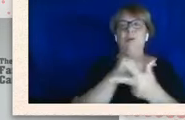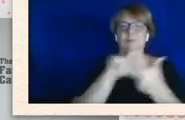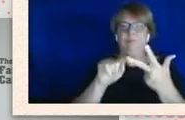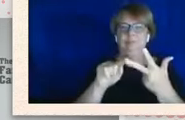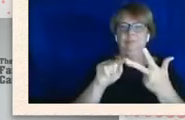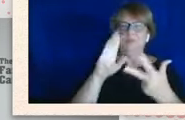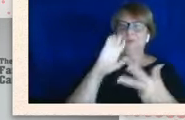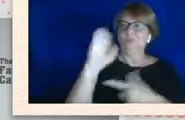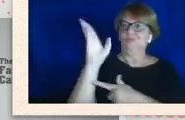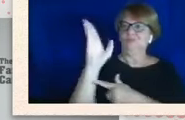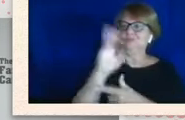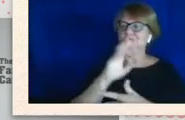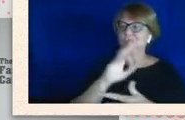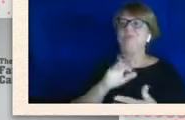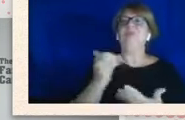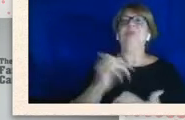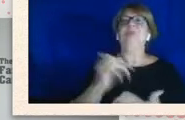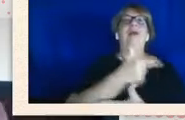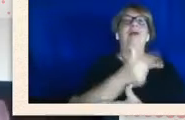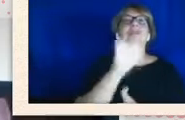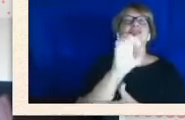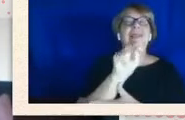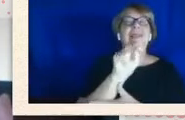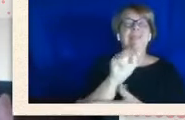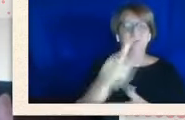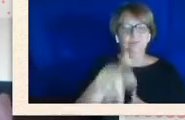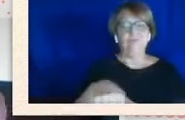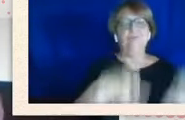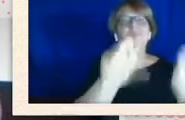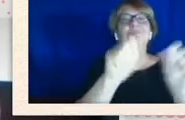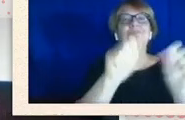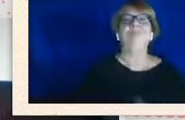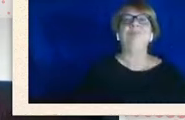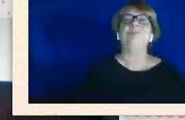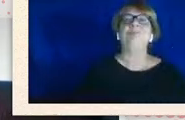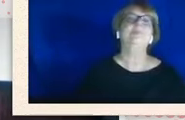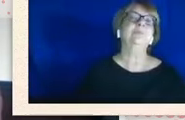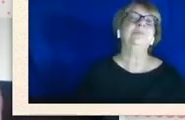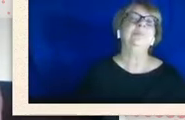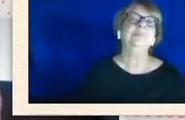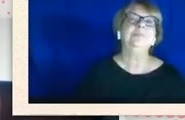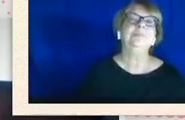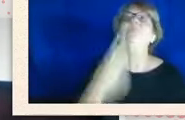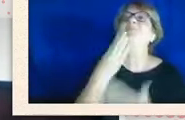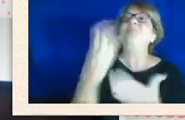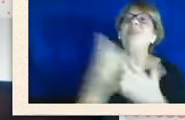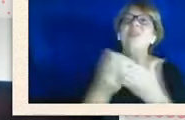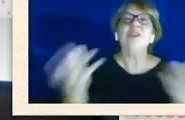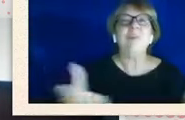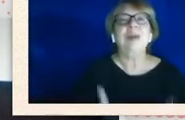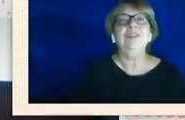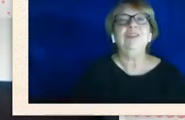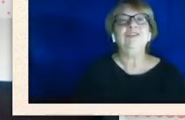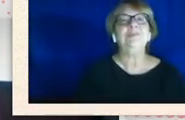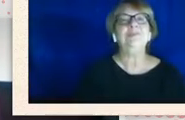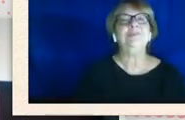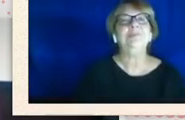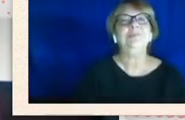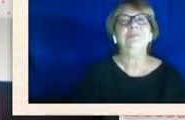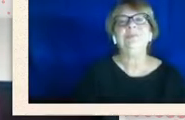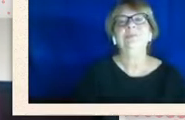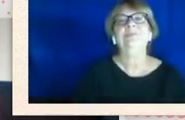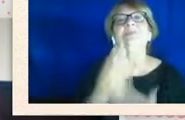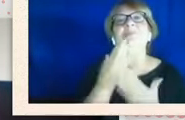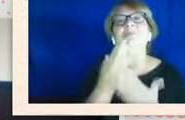over to Jason Haar. Take it away, Jason. Thank you very much. Thank you for attending